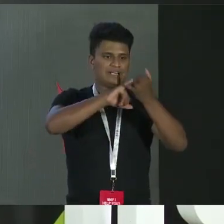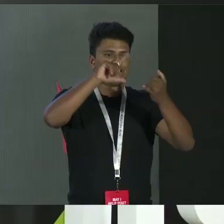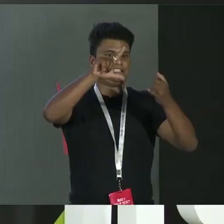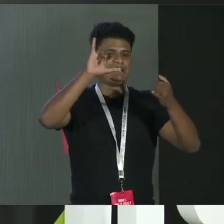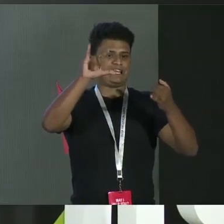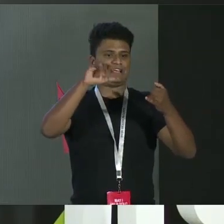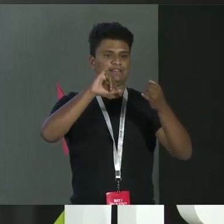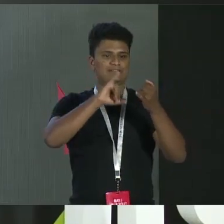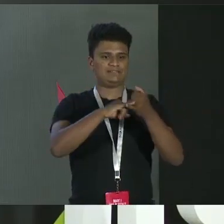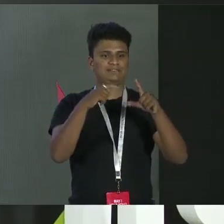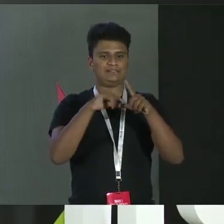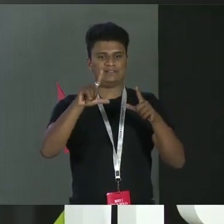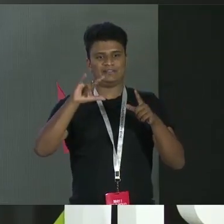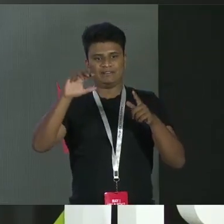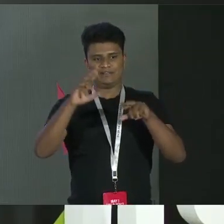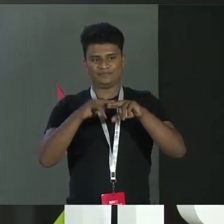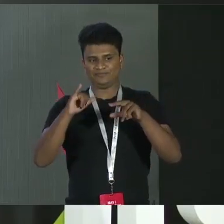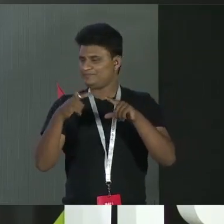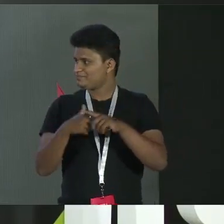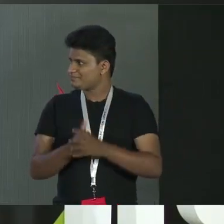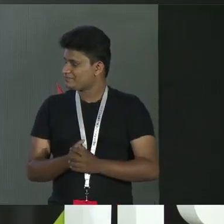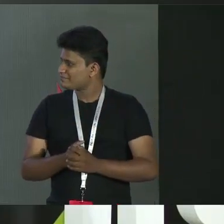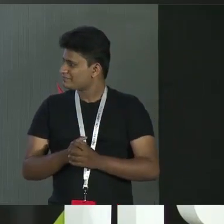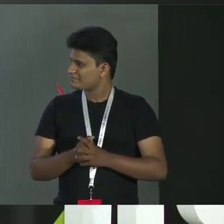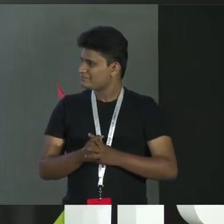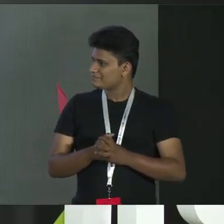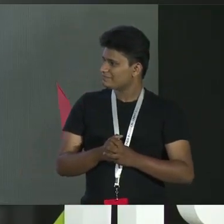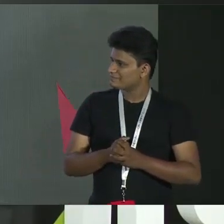selfie and then transition to Q&A.